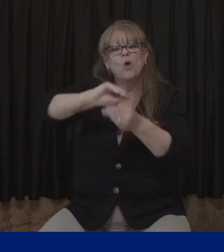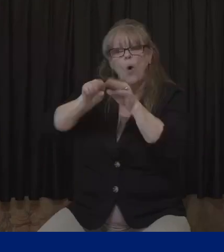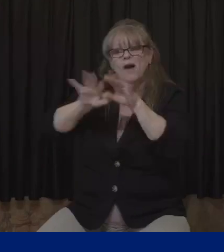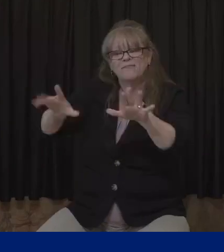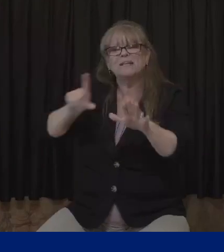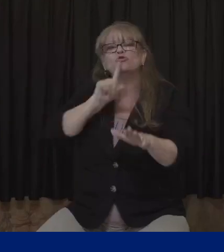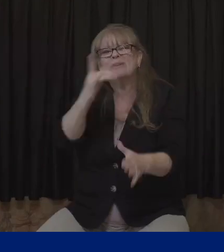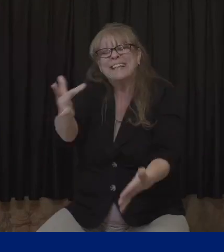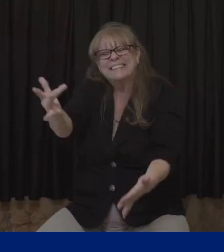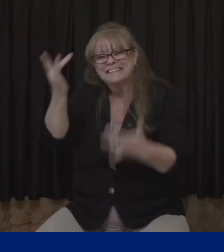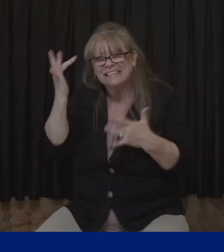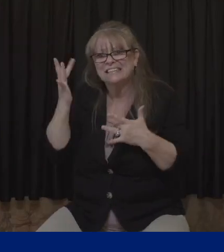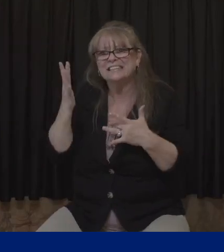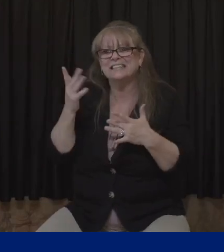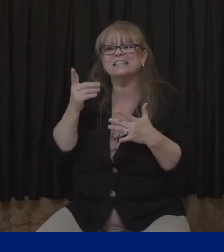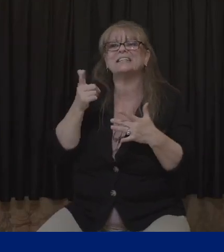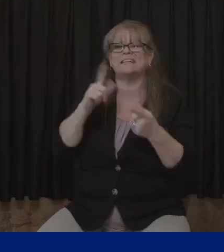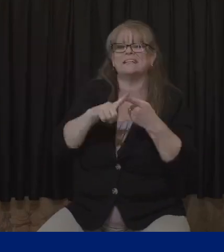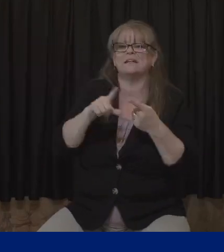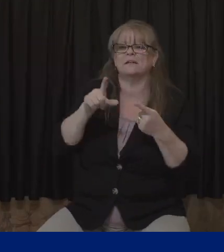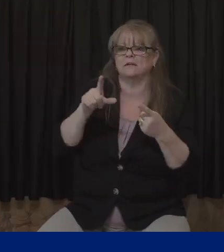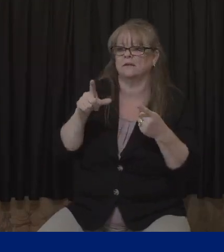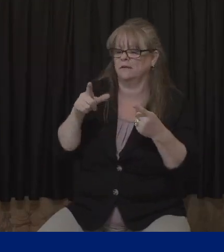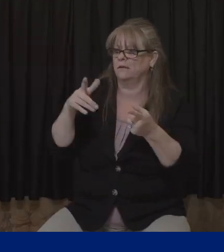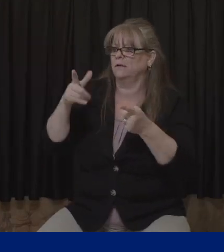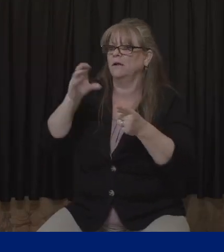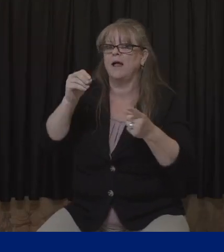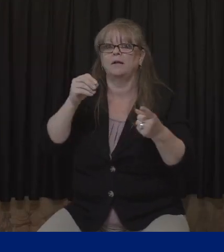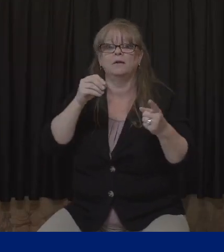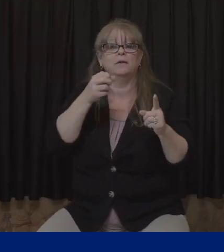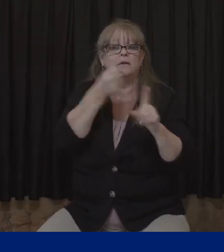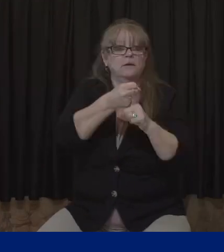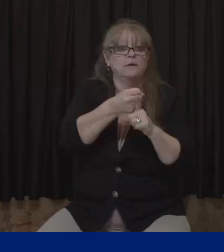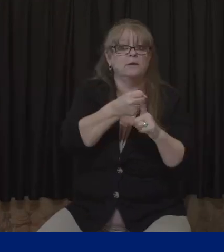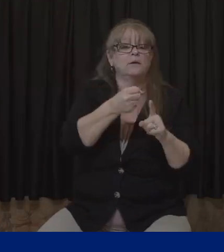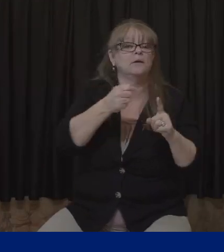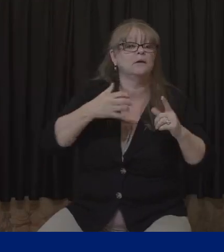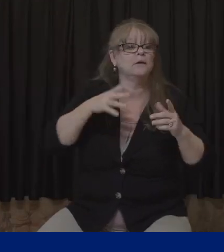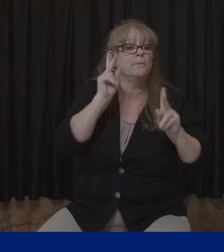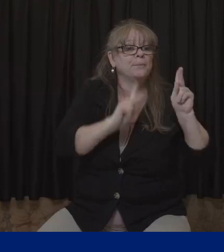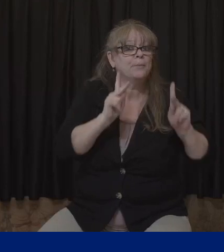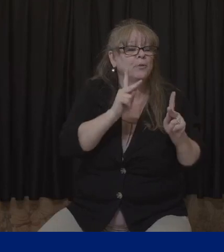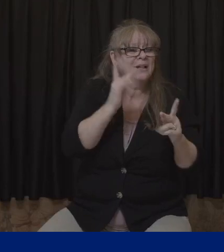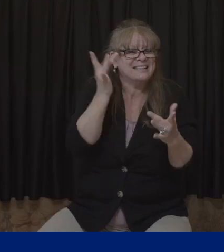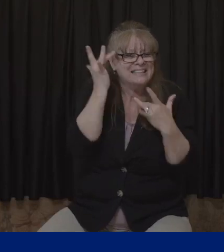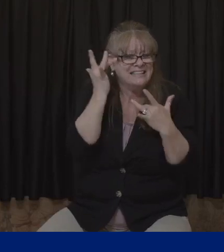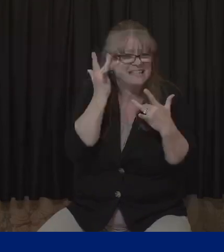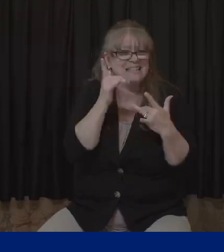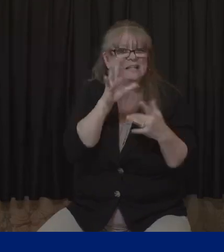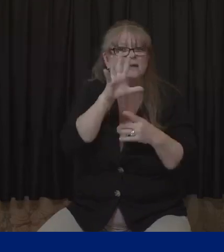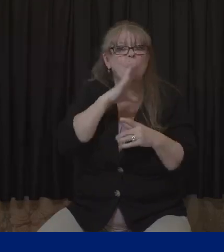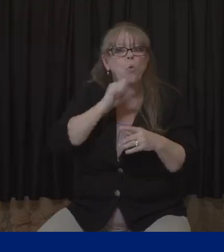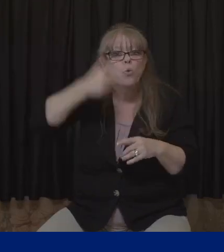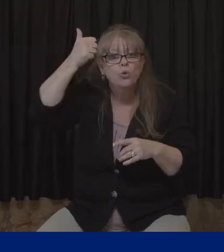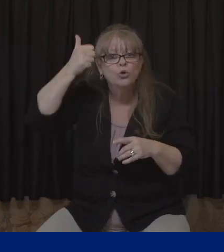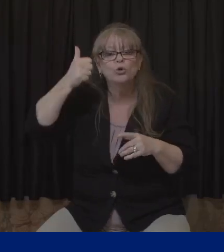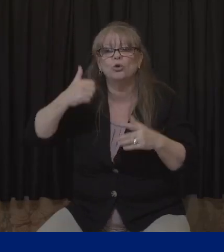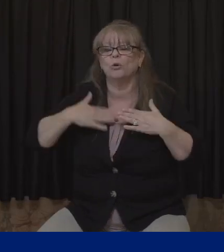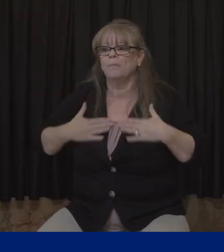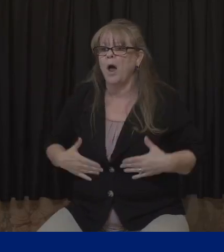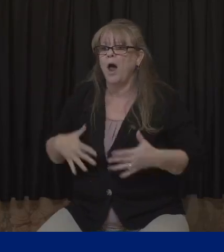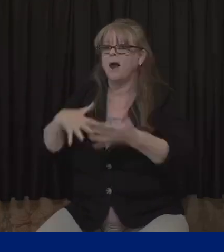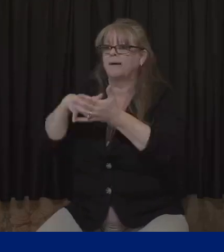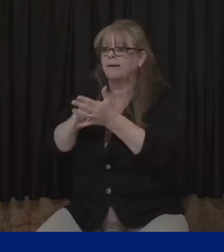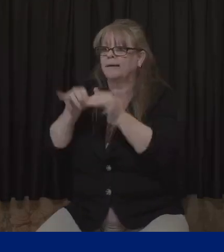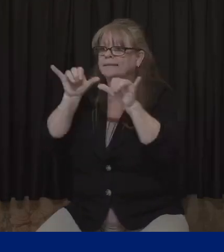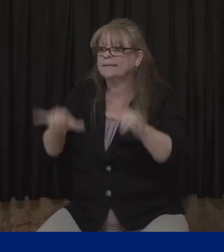65. And it's still out there in our communities, and we want to do everything we can to make sure that people stay at home except when they absolutely need to. And I hope